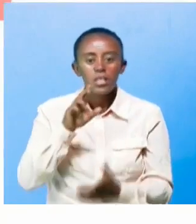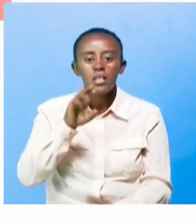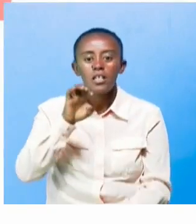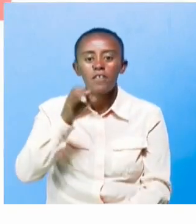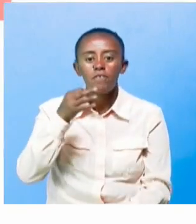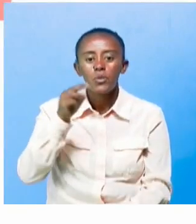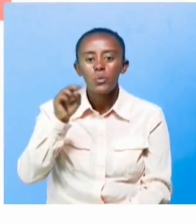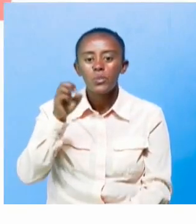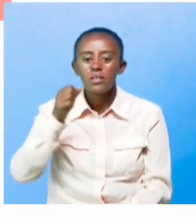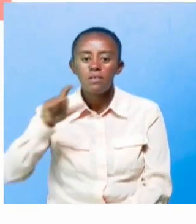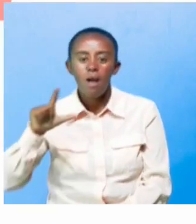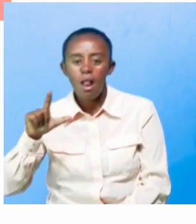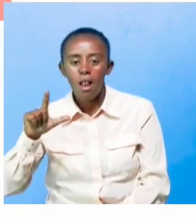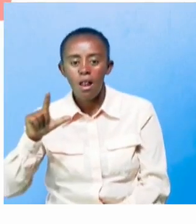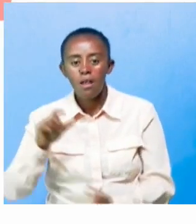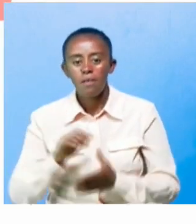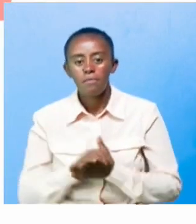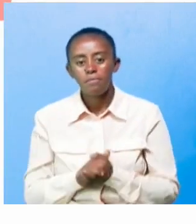using will here